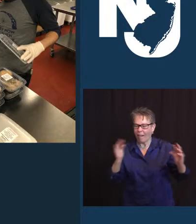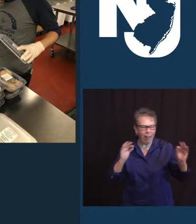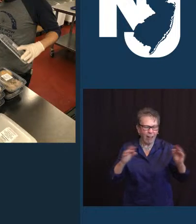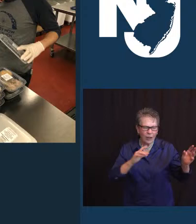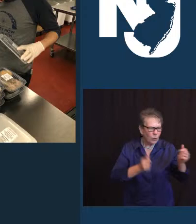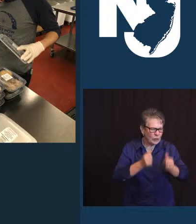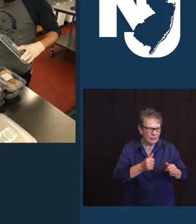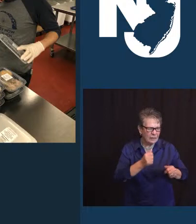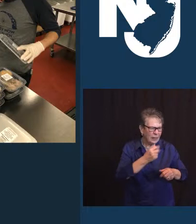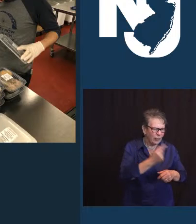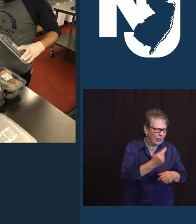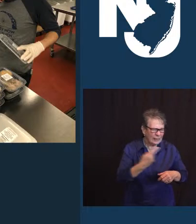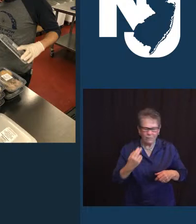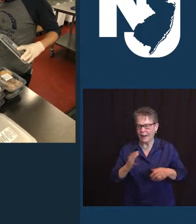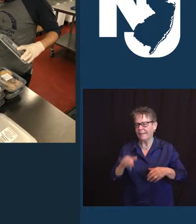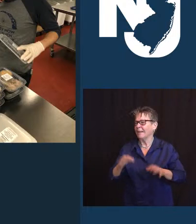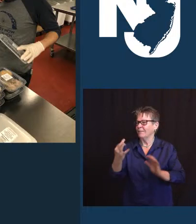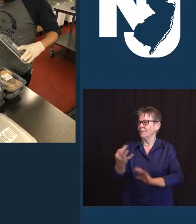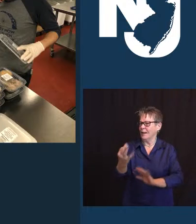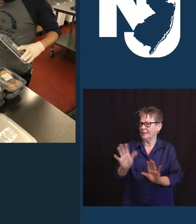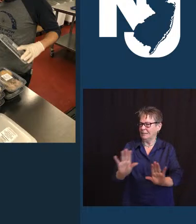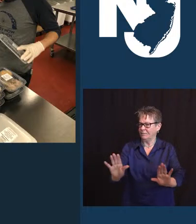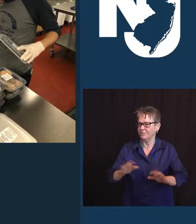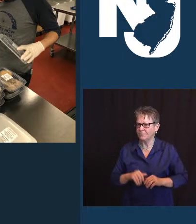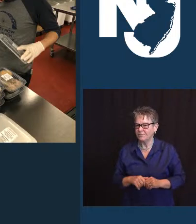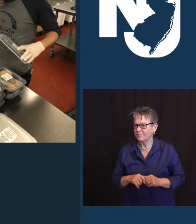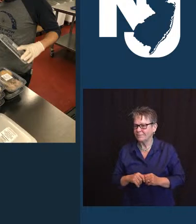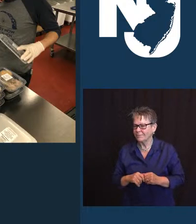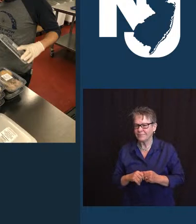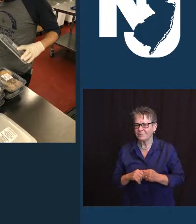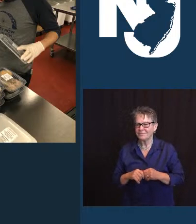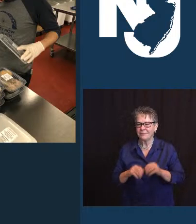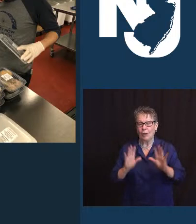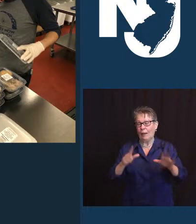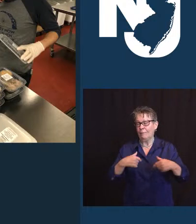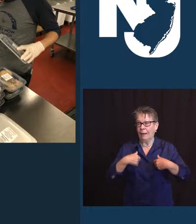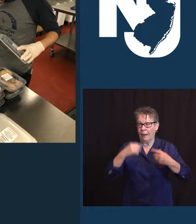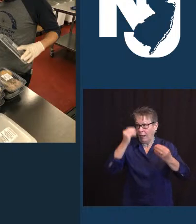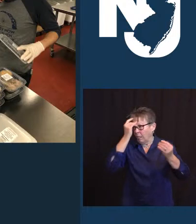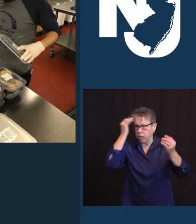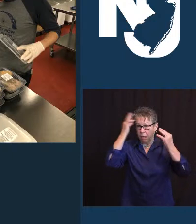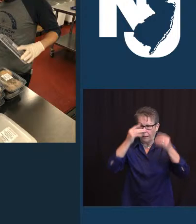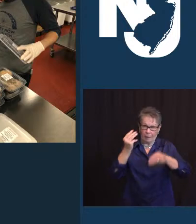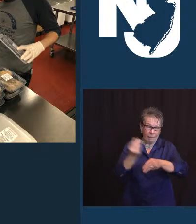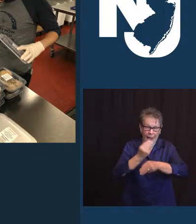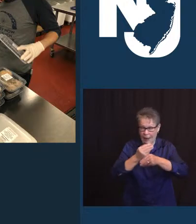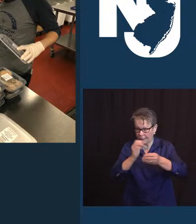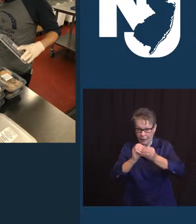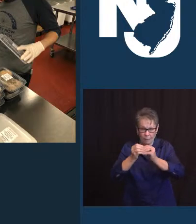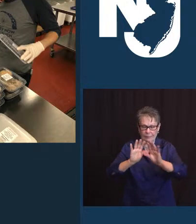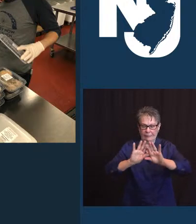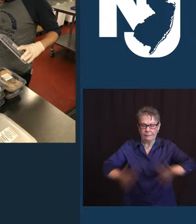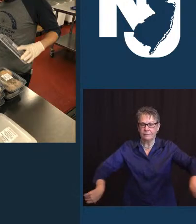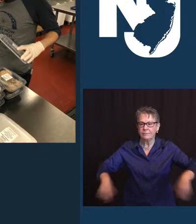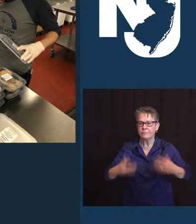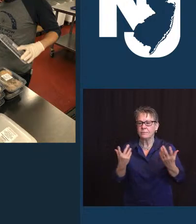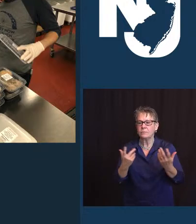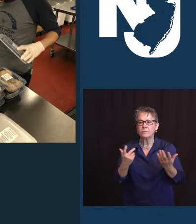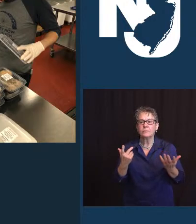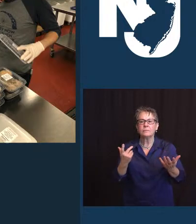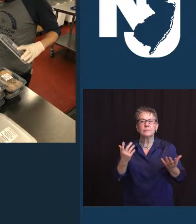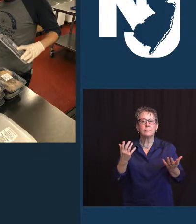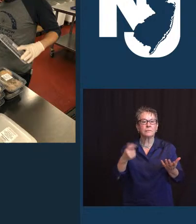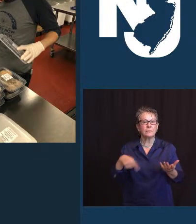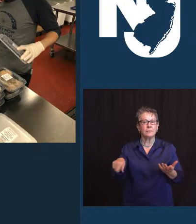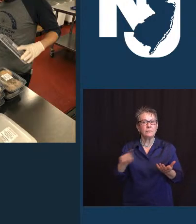So much for that correspondence math course I took. They founded this to both combat rising food